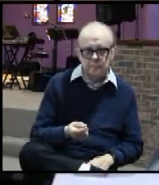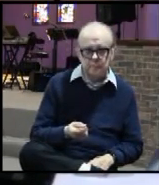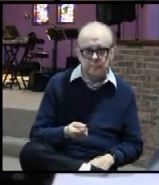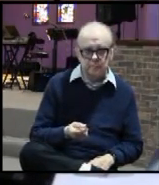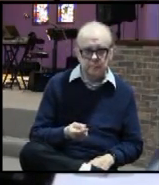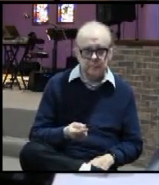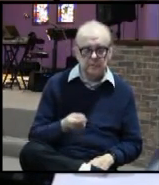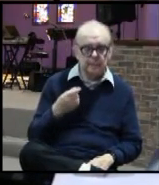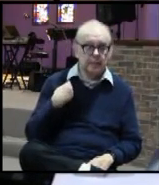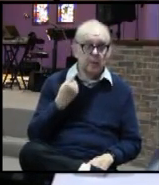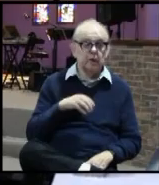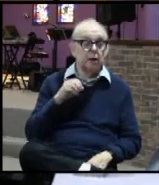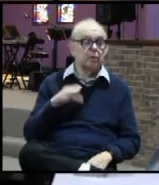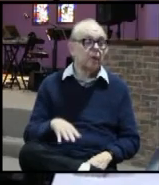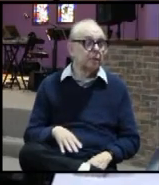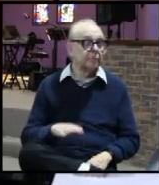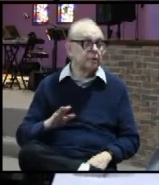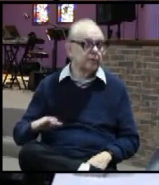"We lost the child.